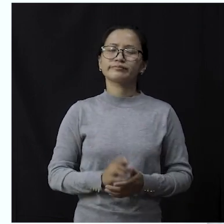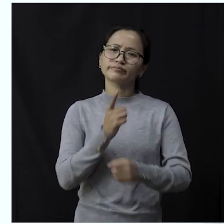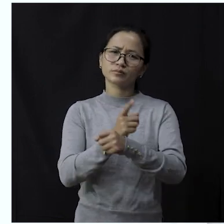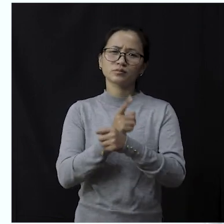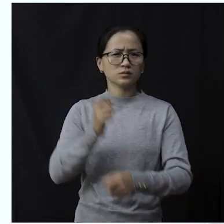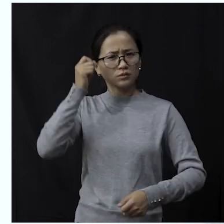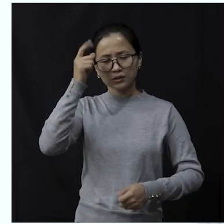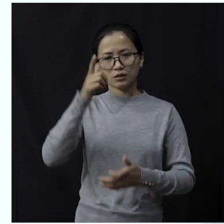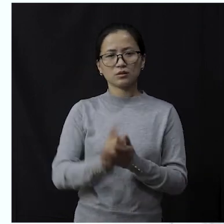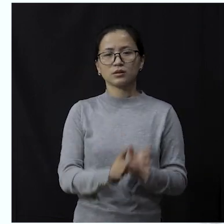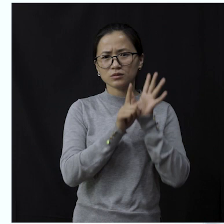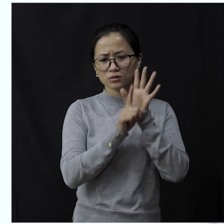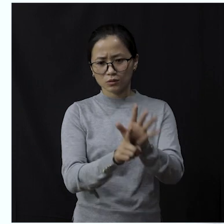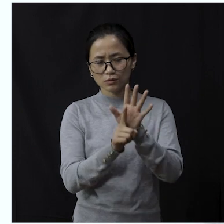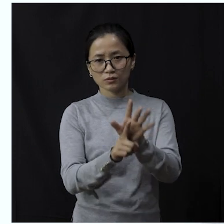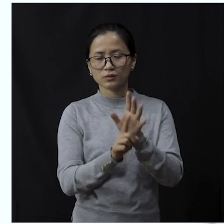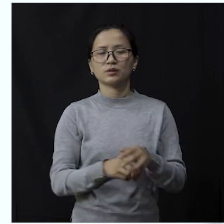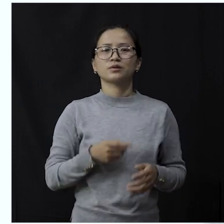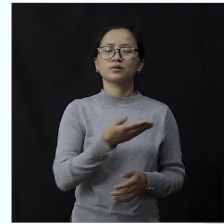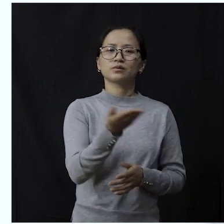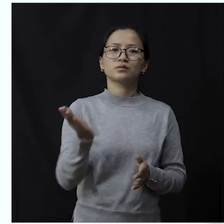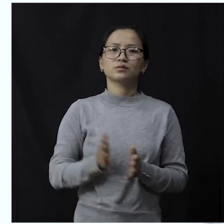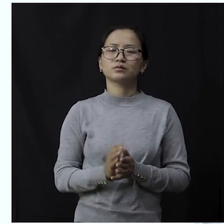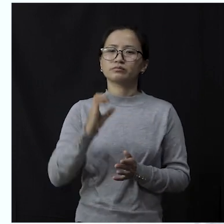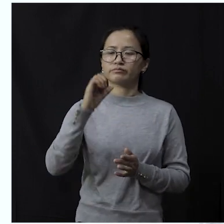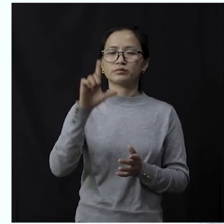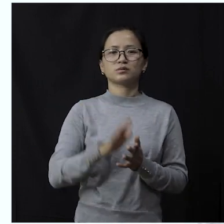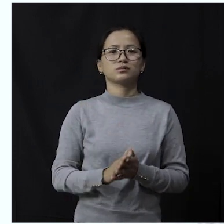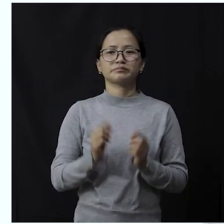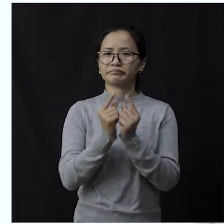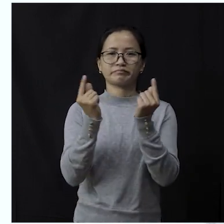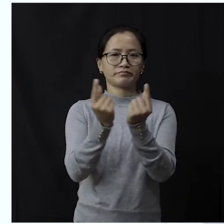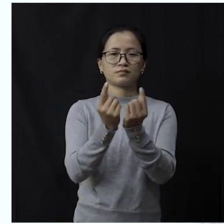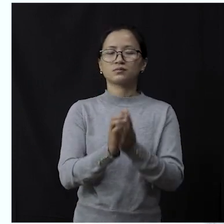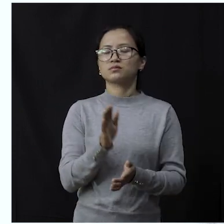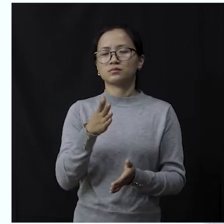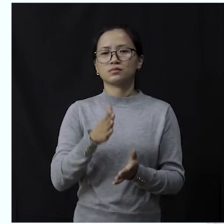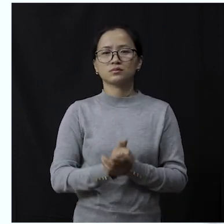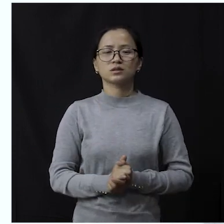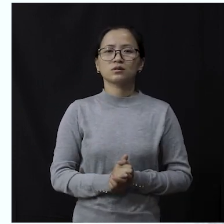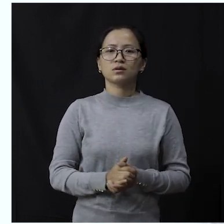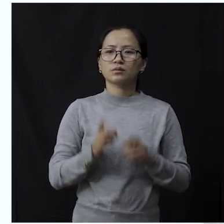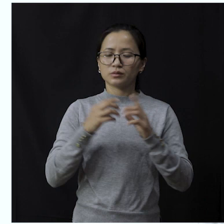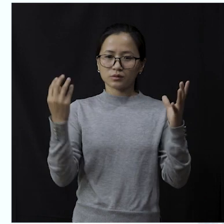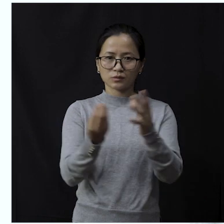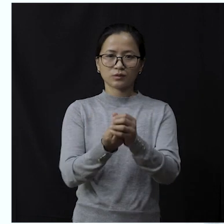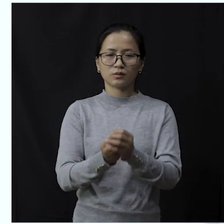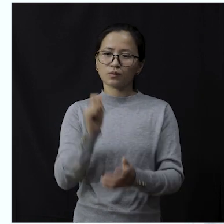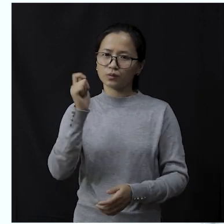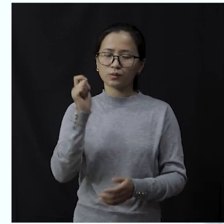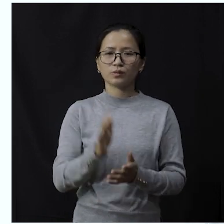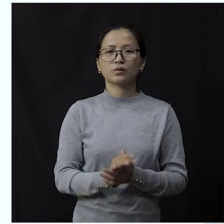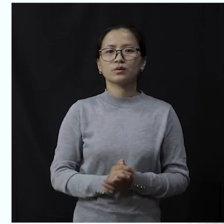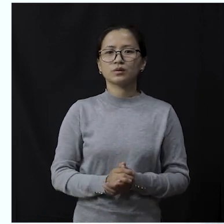might get angry and start scolding you, that means the class is not united. But when you come together and work hard, that